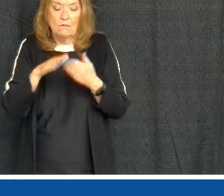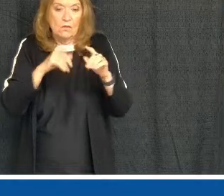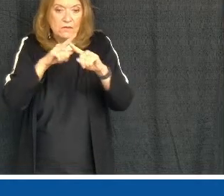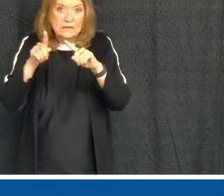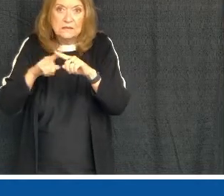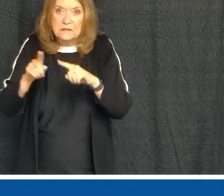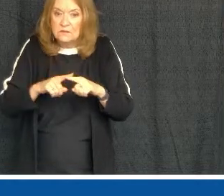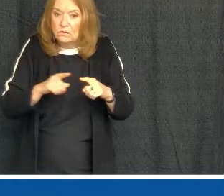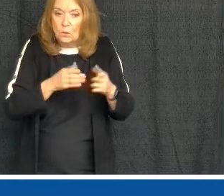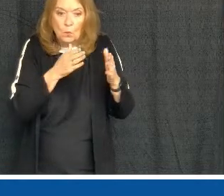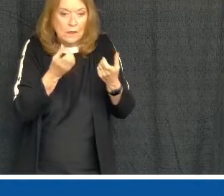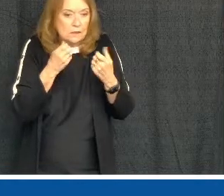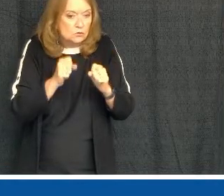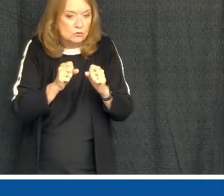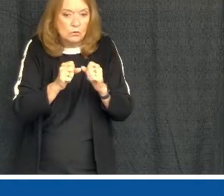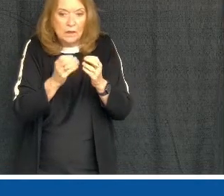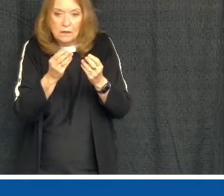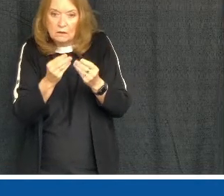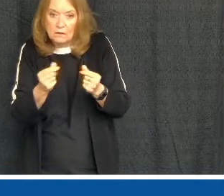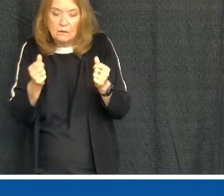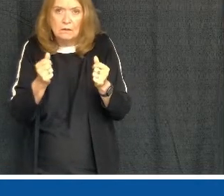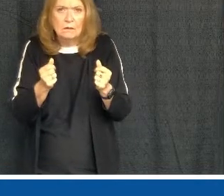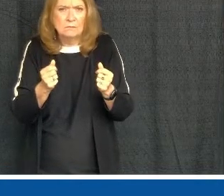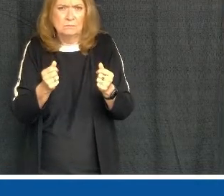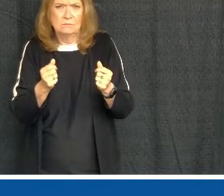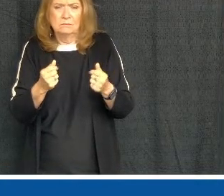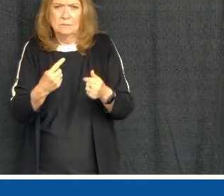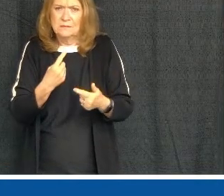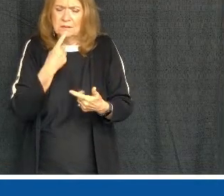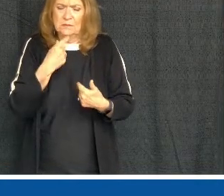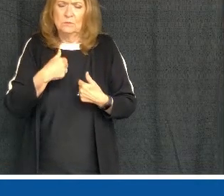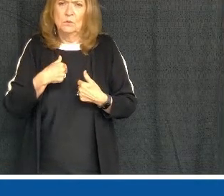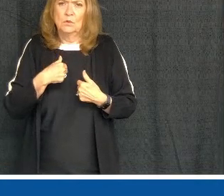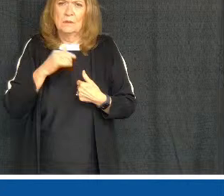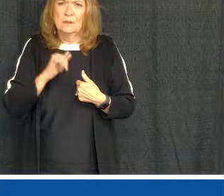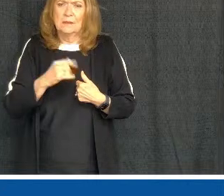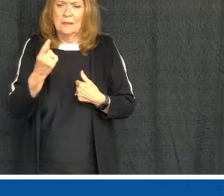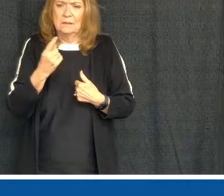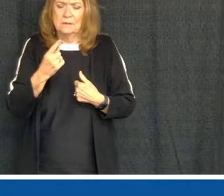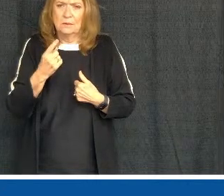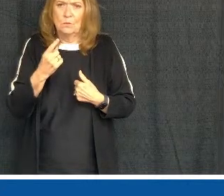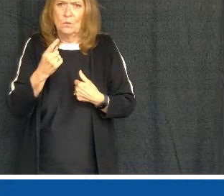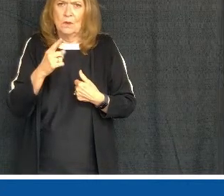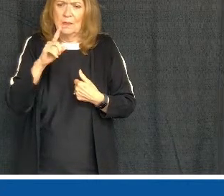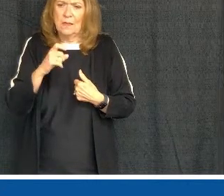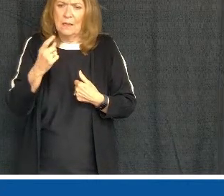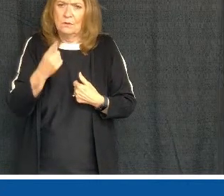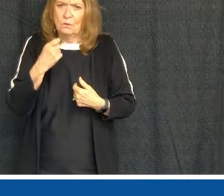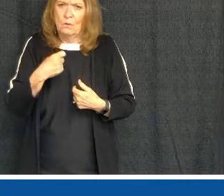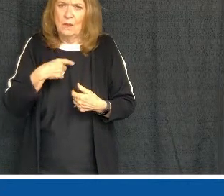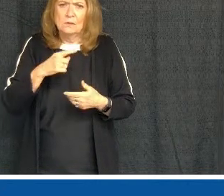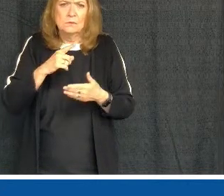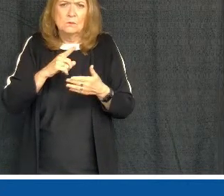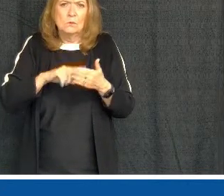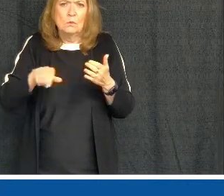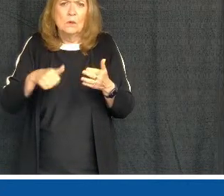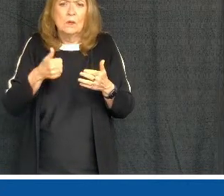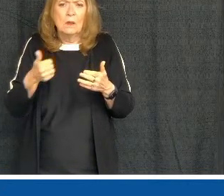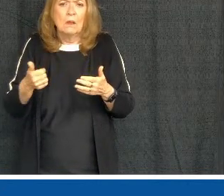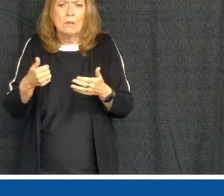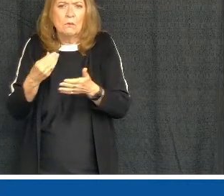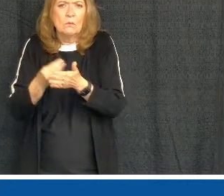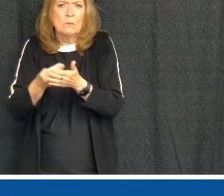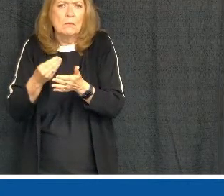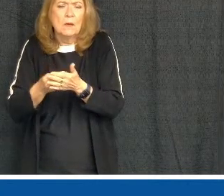to remedy it. It was quite disappointing that someone on the body had to ask, what other means of funding have we